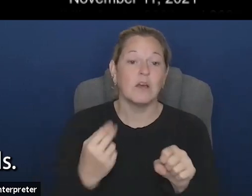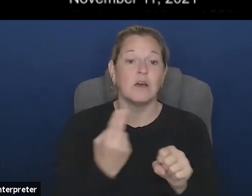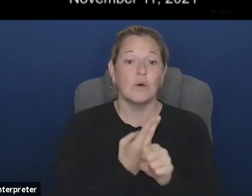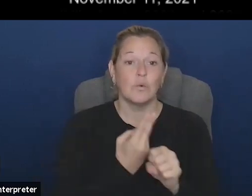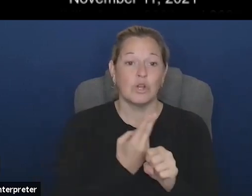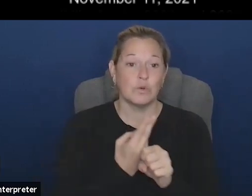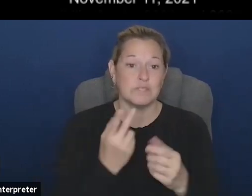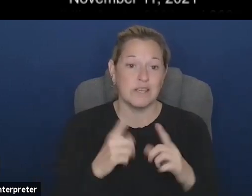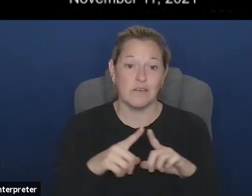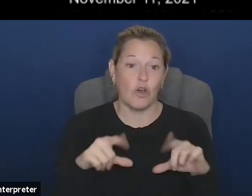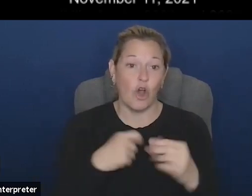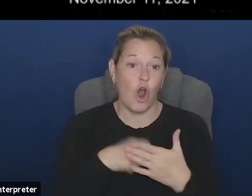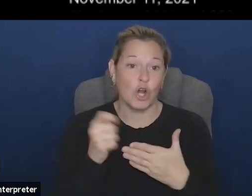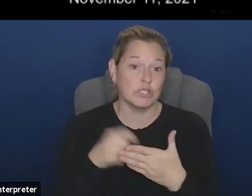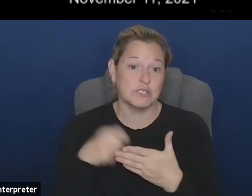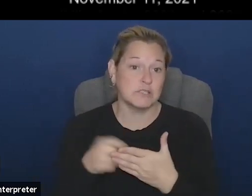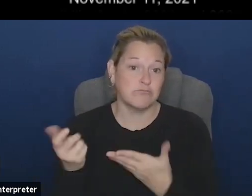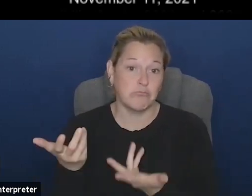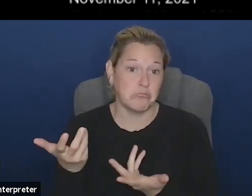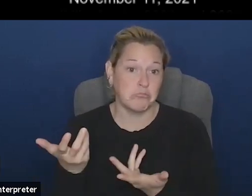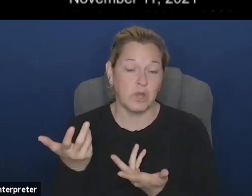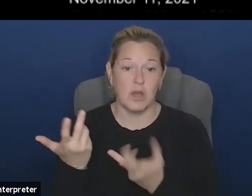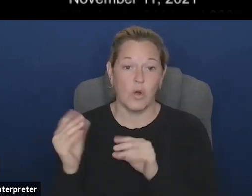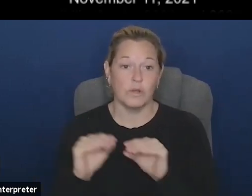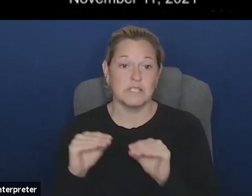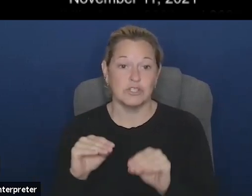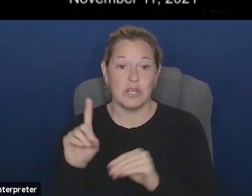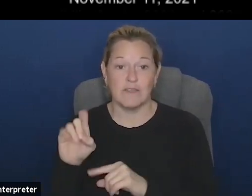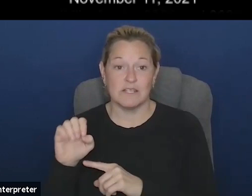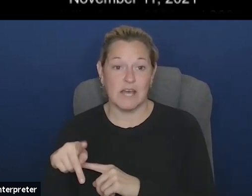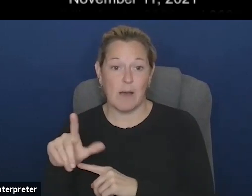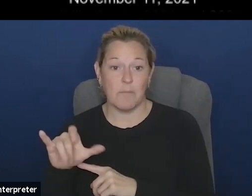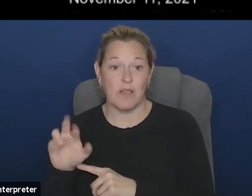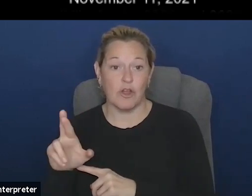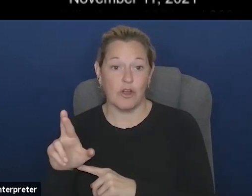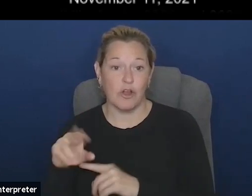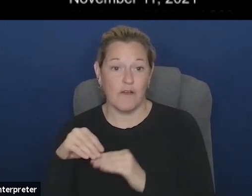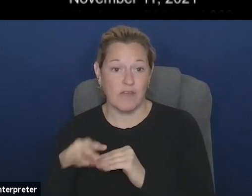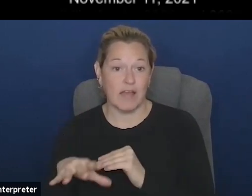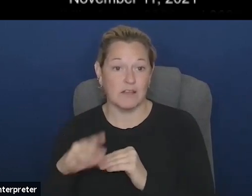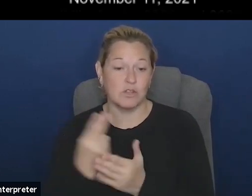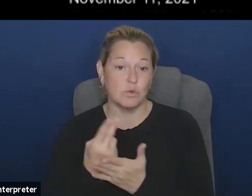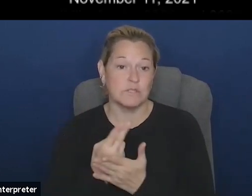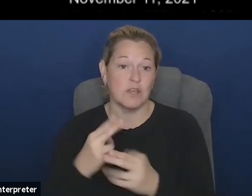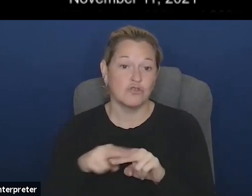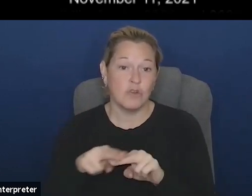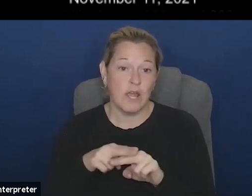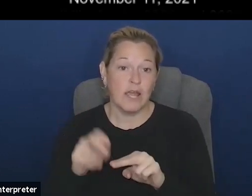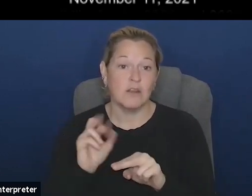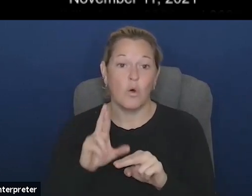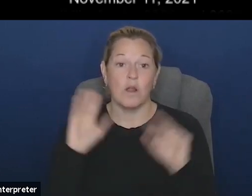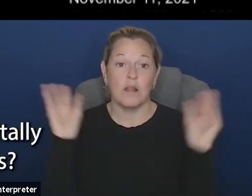of cards. We don't think about teaching the Doppler effect other than using a train or an ambulance